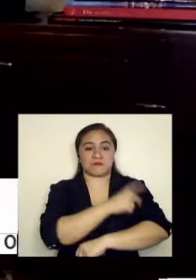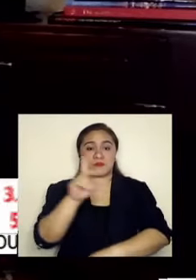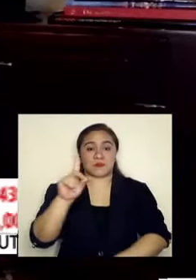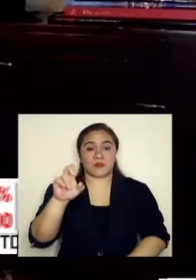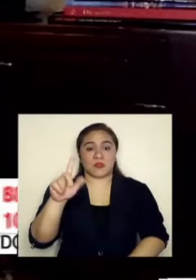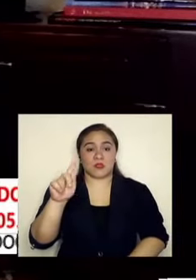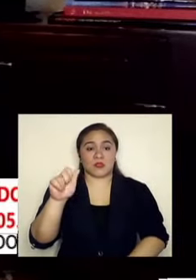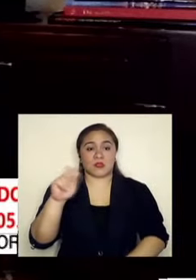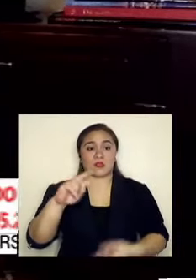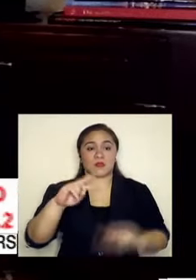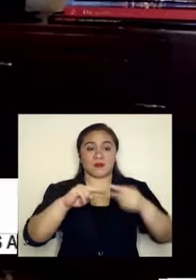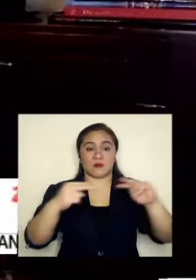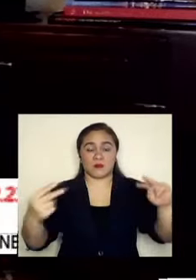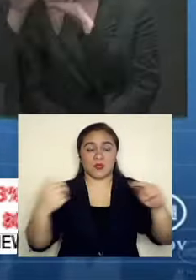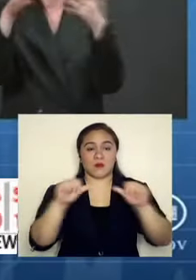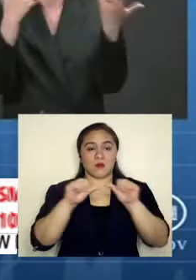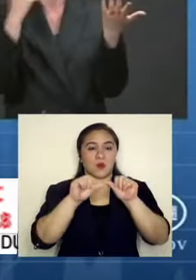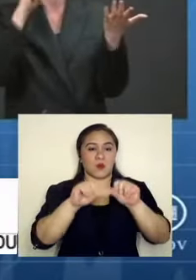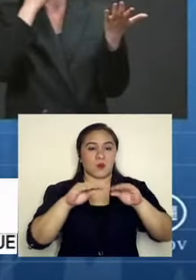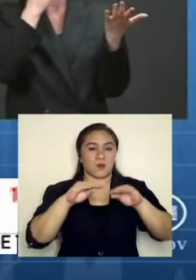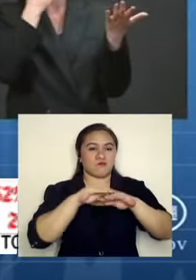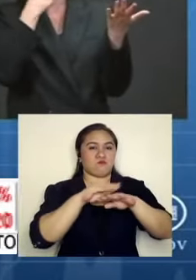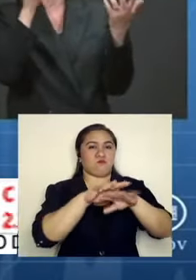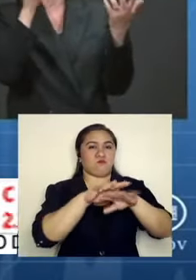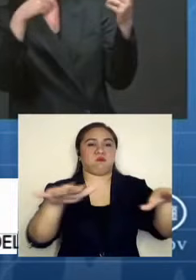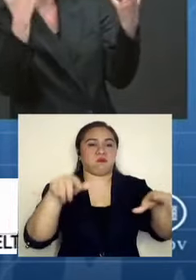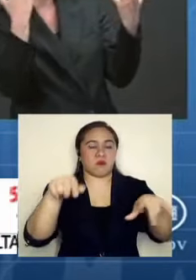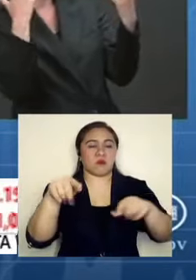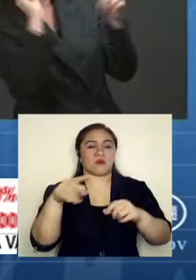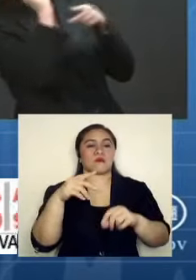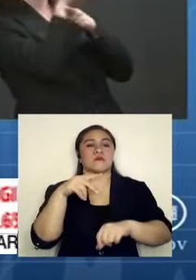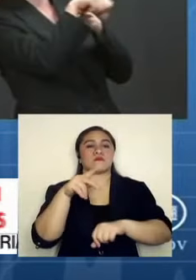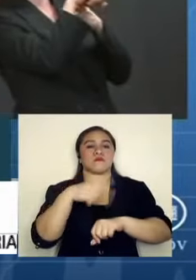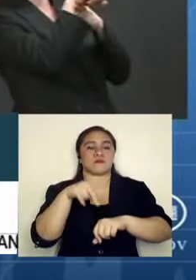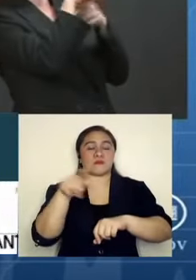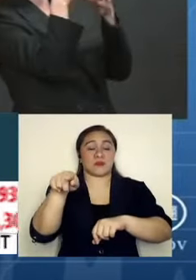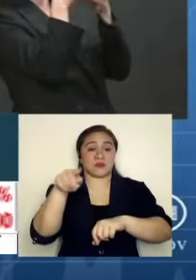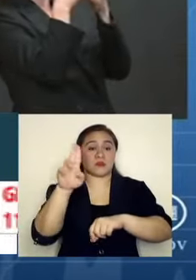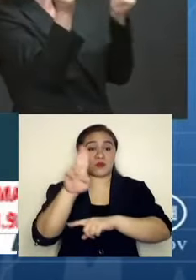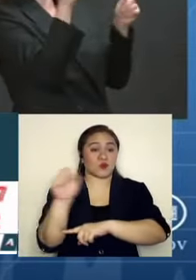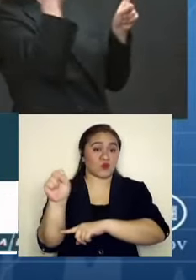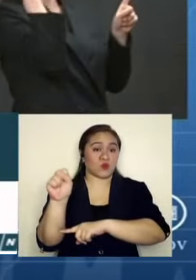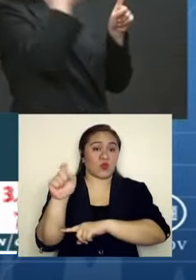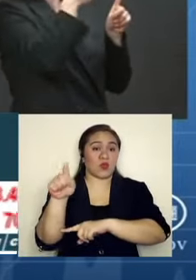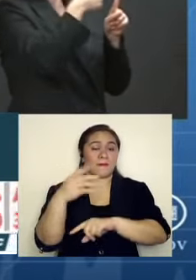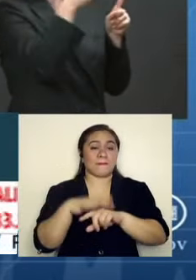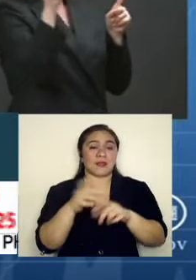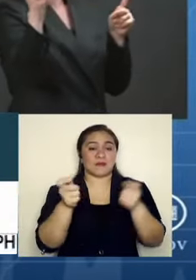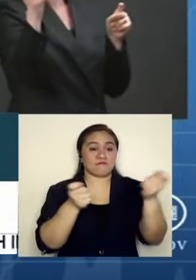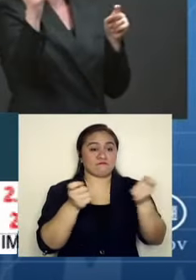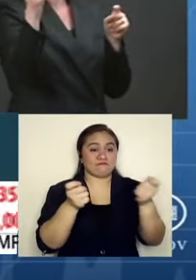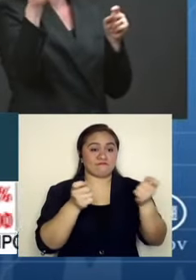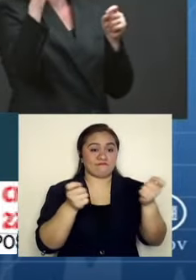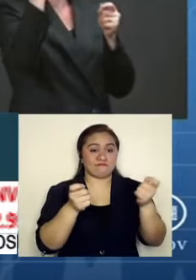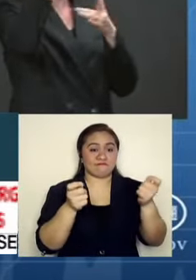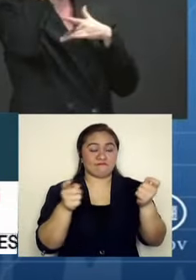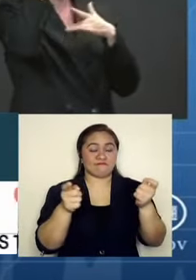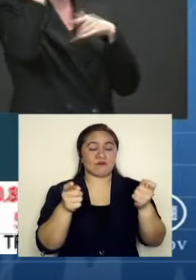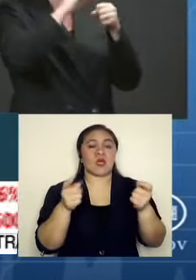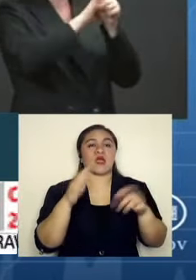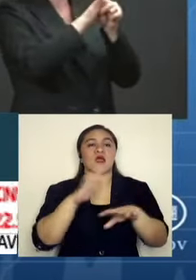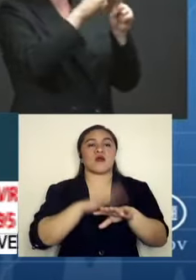variant continues to sweep the country. The director of the U.S. Centers for Disease Control and Prevention says